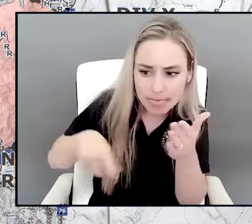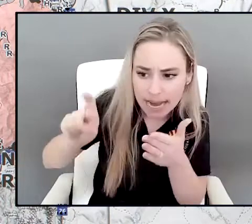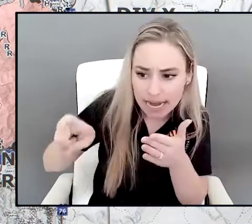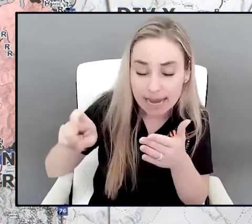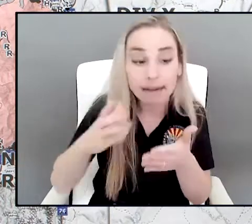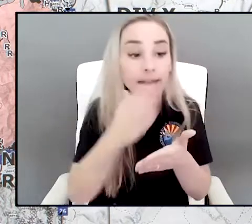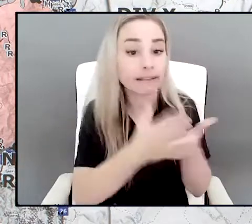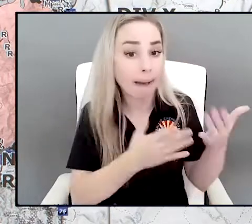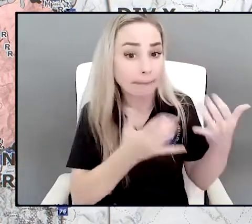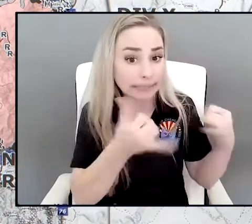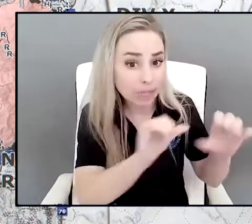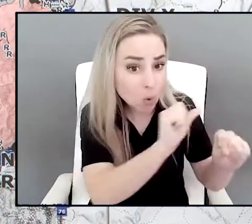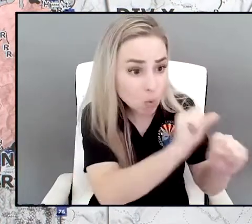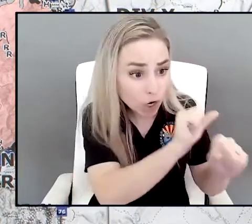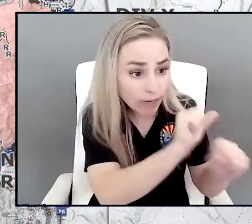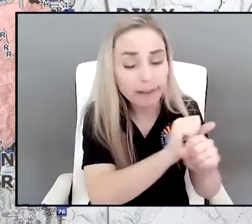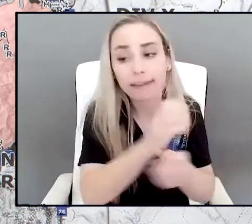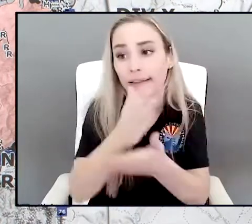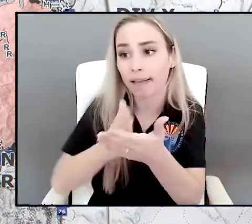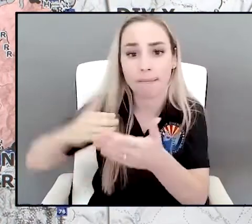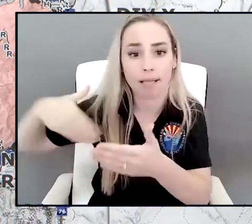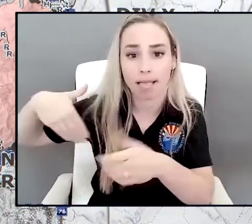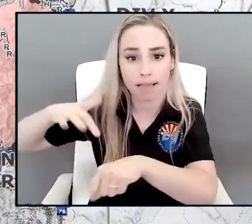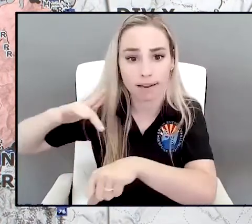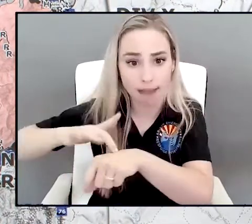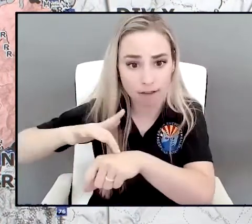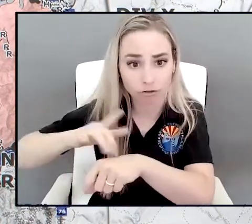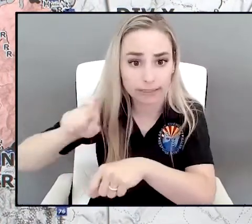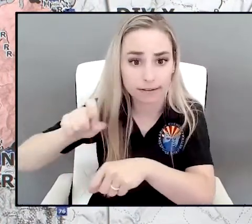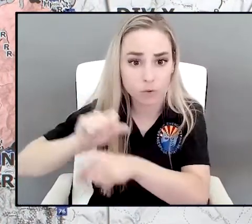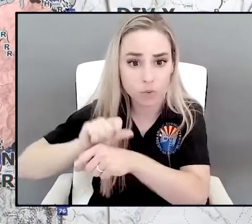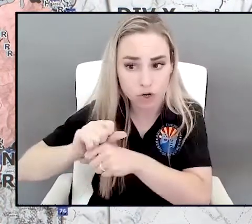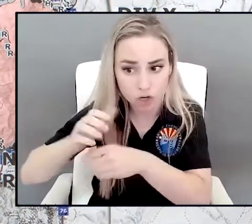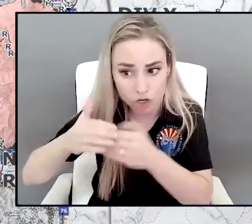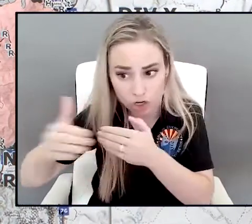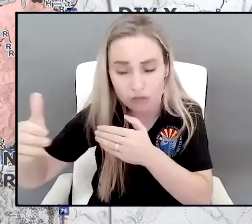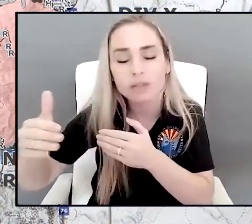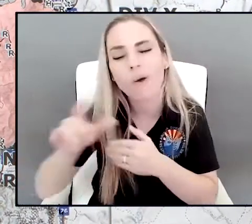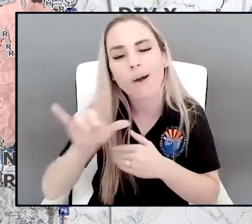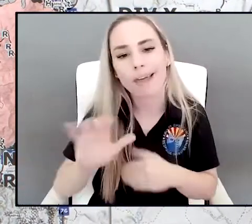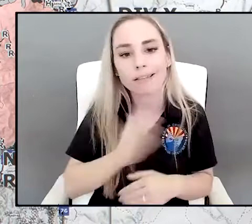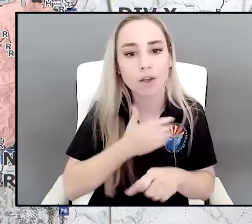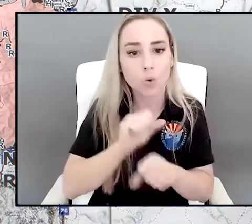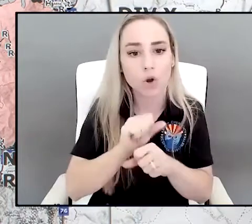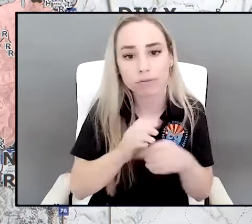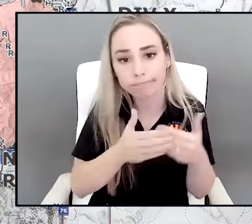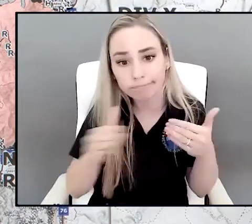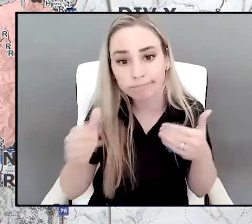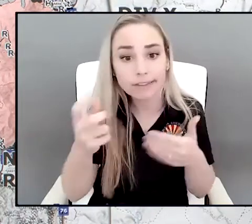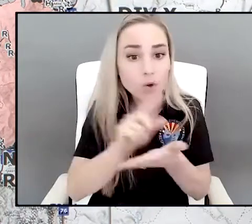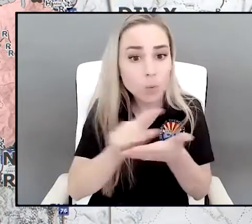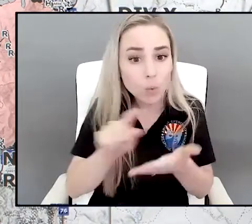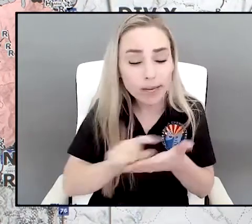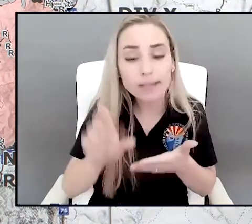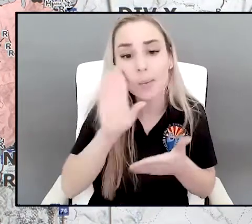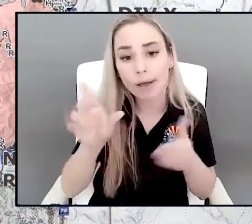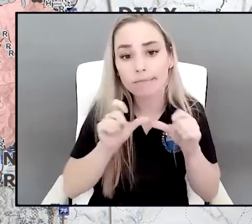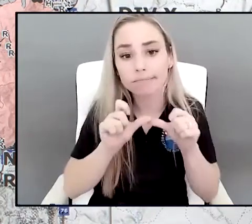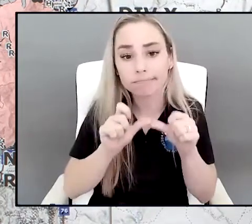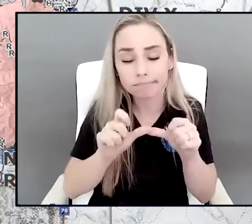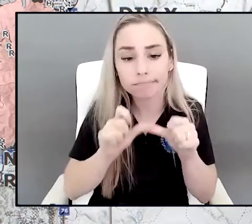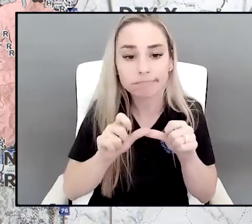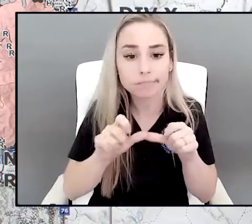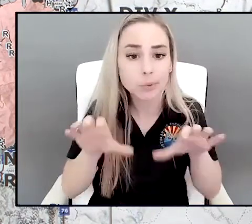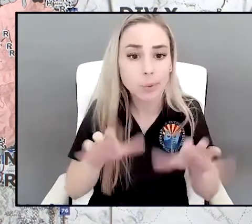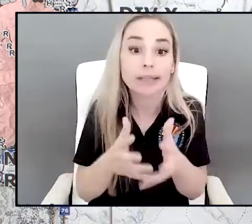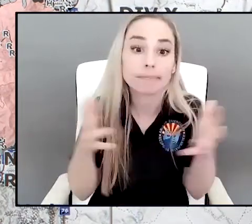lot of them still in progress. And then of course there's still several to work on. So that'll be the work for the next several weeks, and we'll